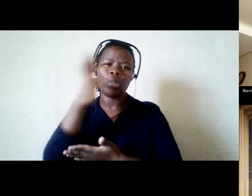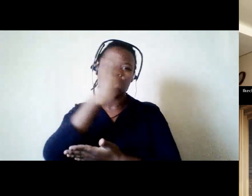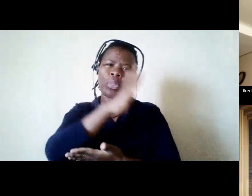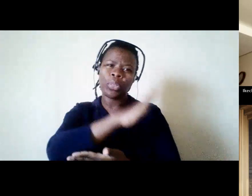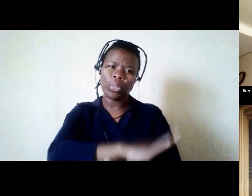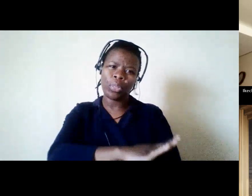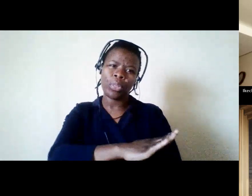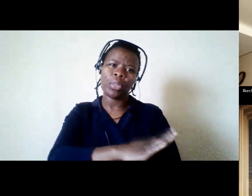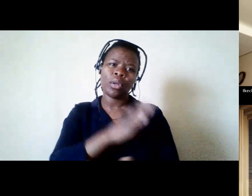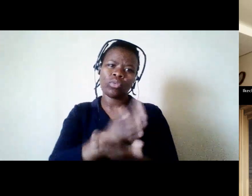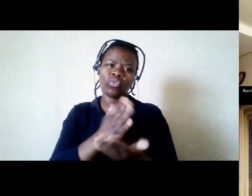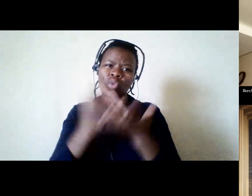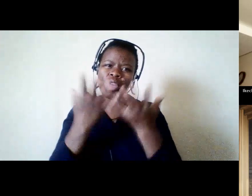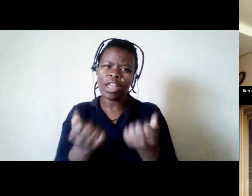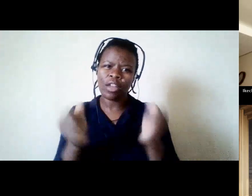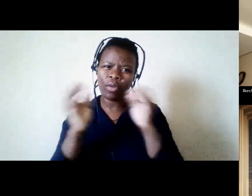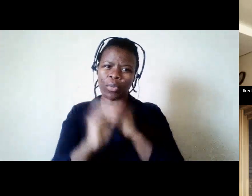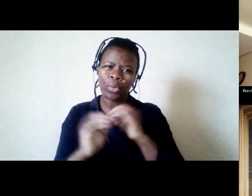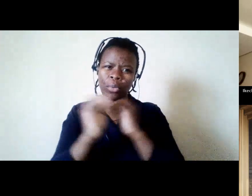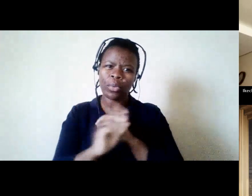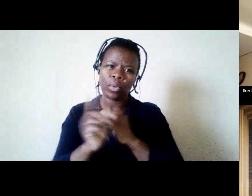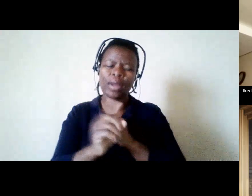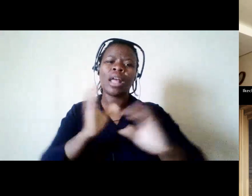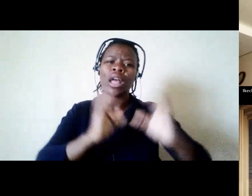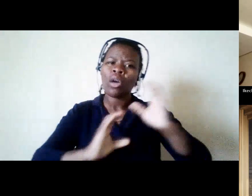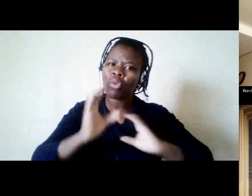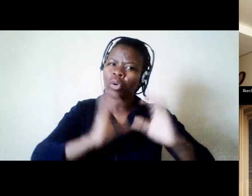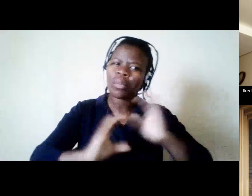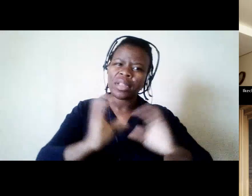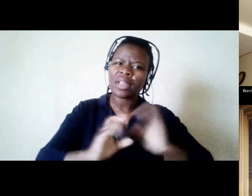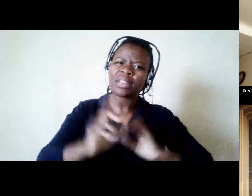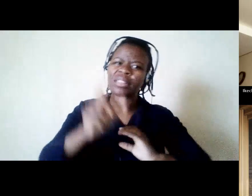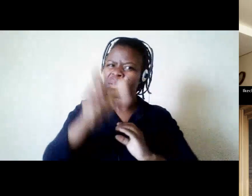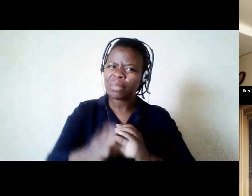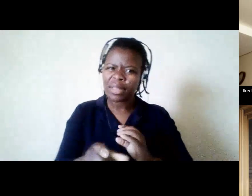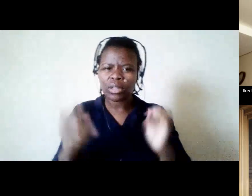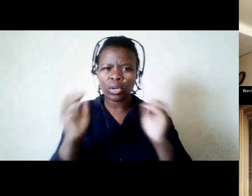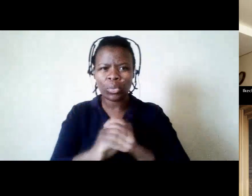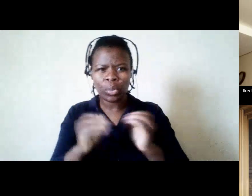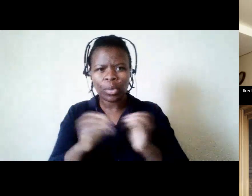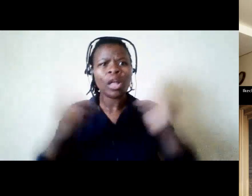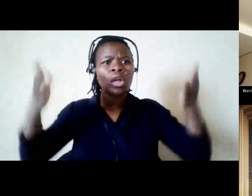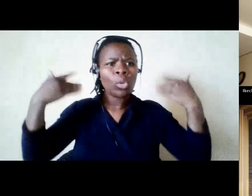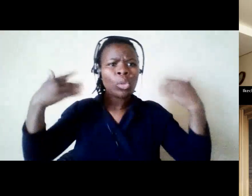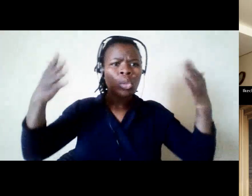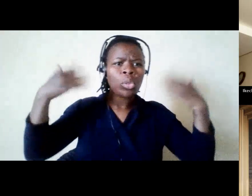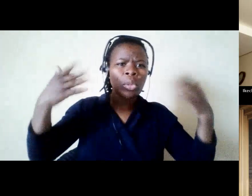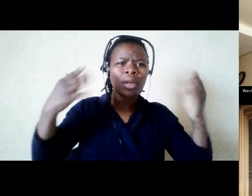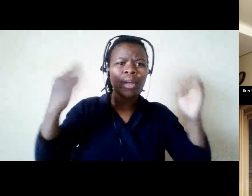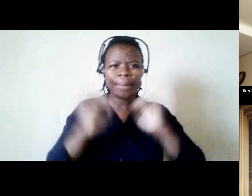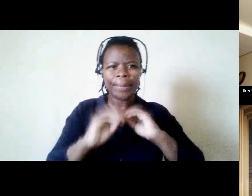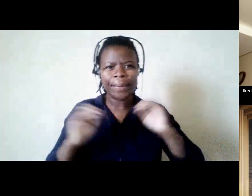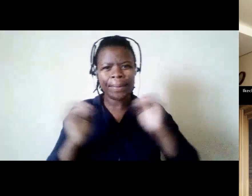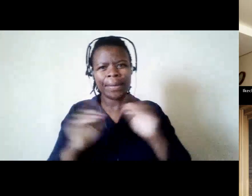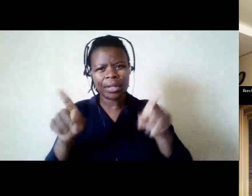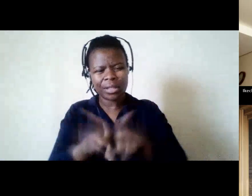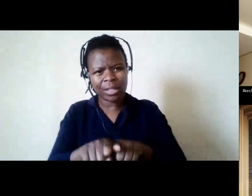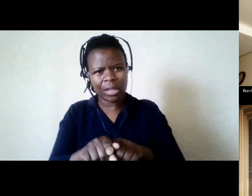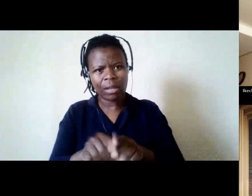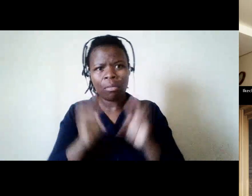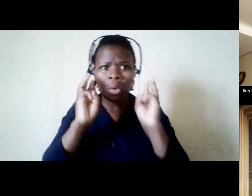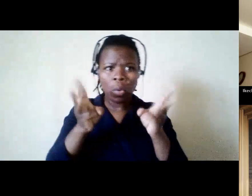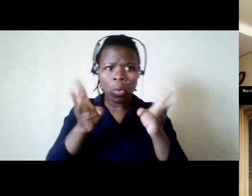constant communication with anyone, no stimulation. She sits there, she has a meds, watches TV, no